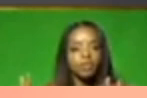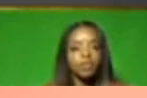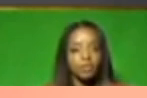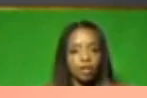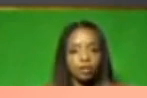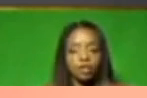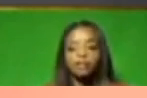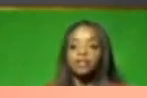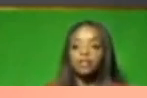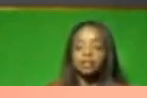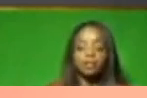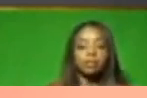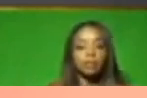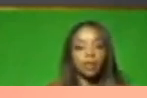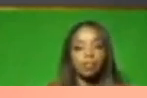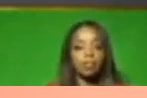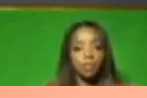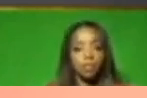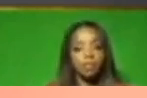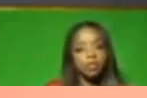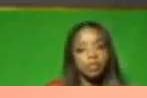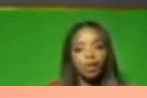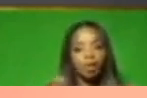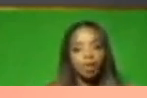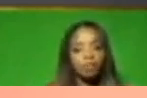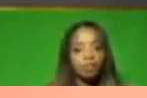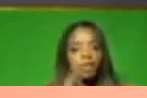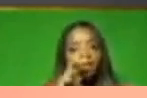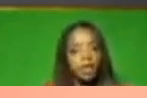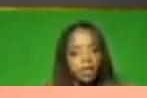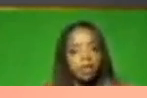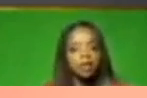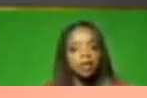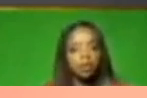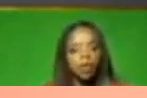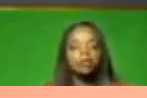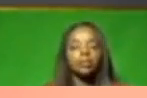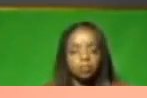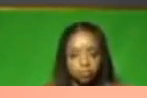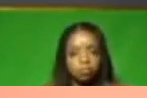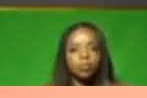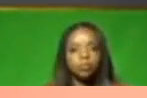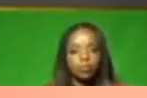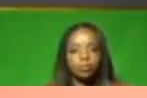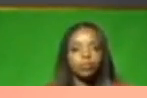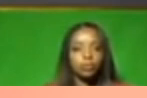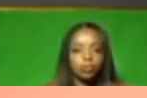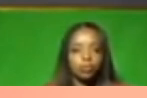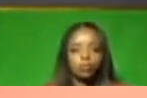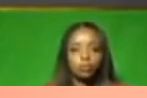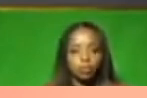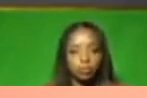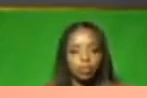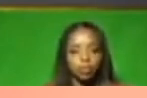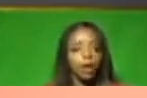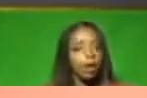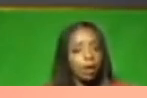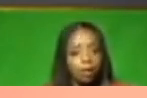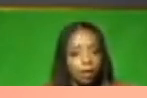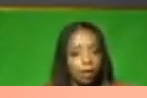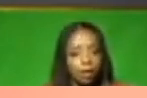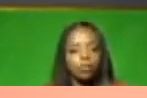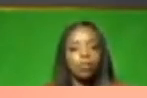The promotion of cooperative governance has been strengthened through the implementation of